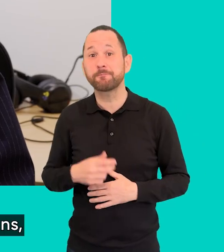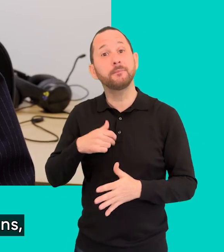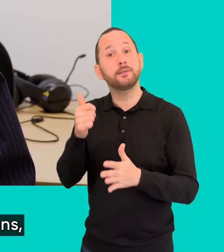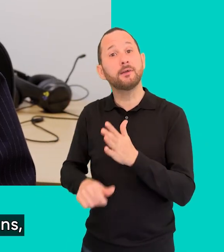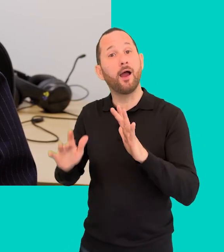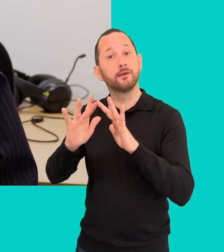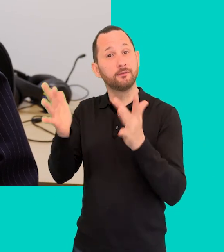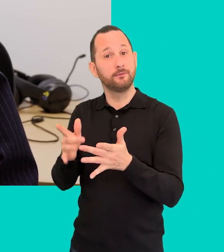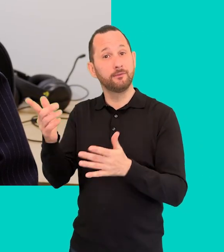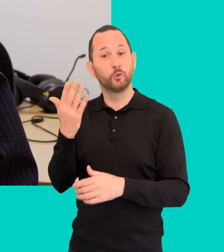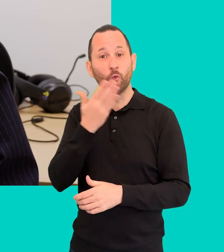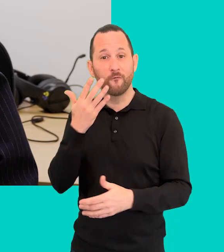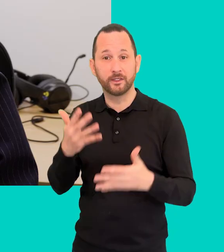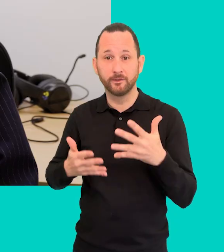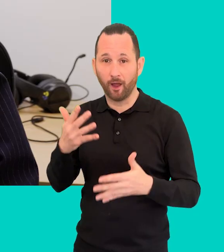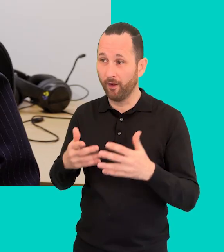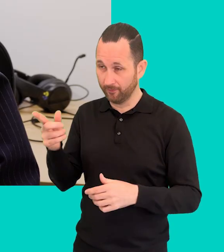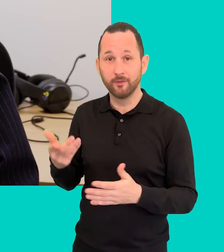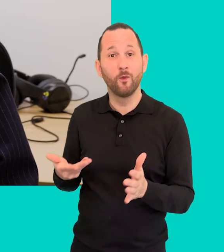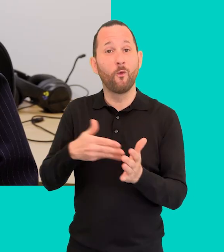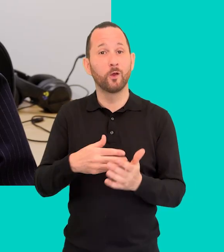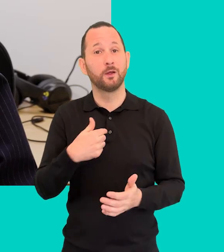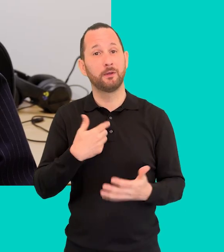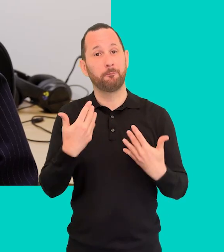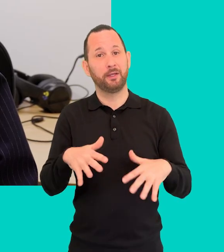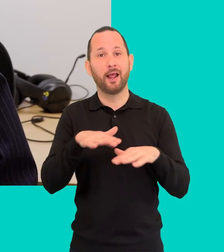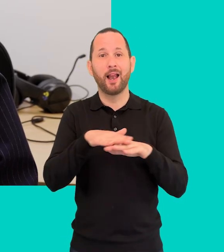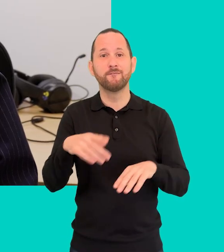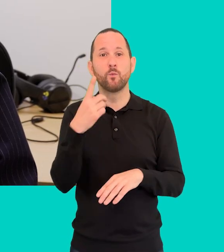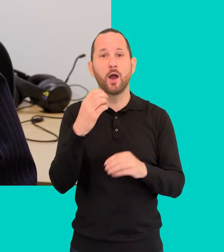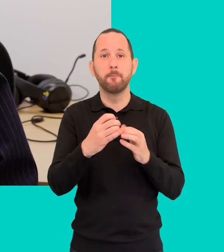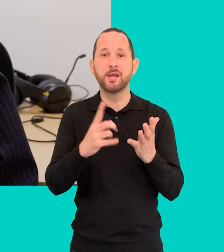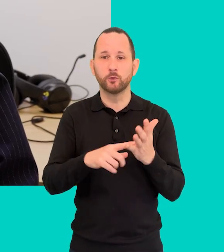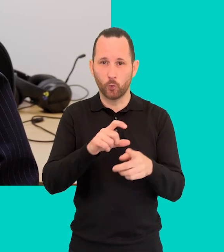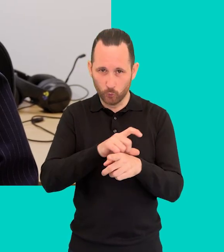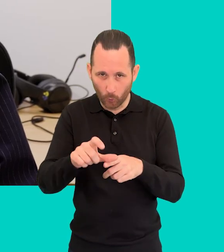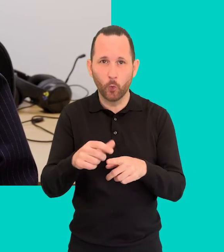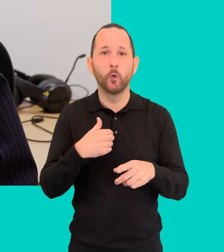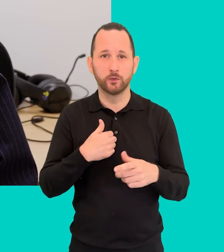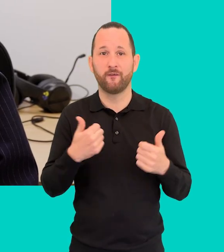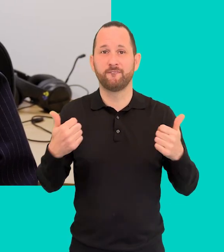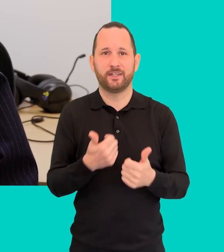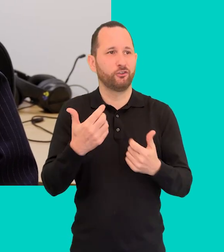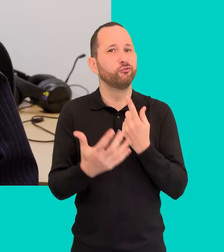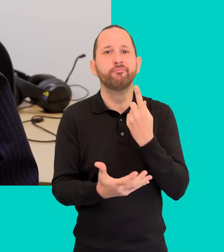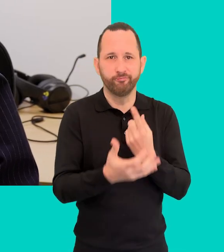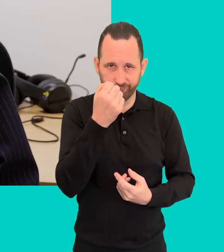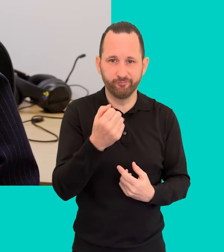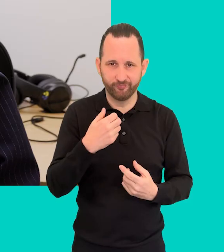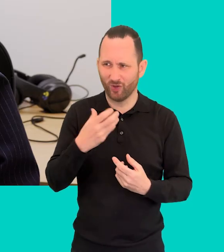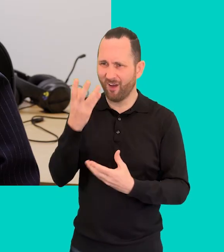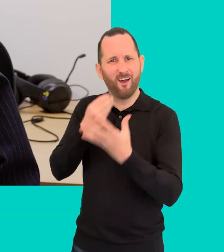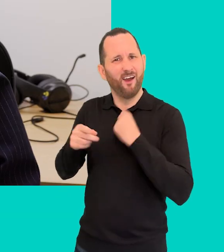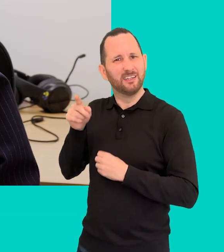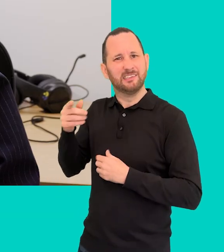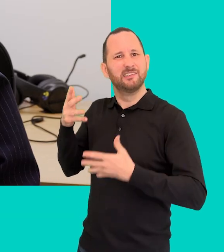doing the School of Science, I also started a level 1 course. So I currently have BSL level 1,